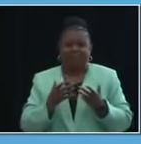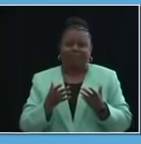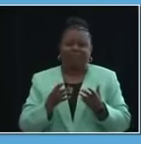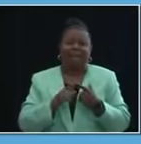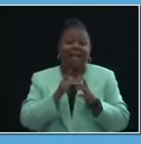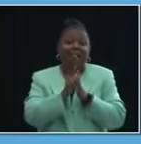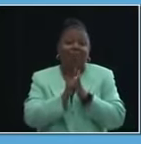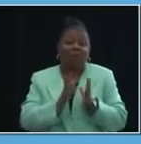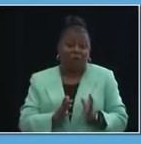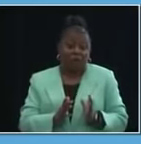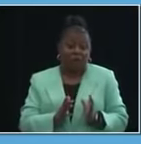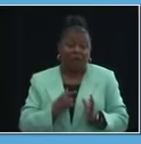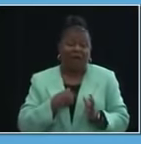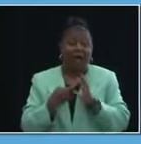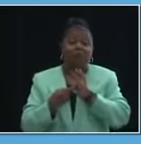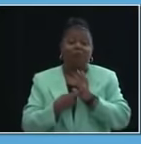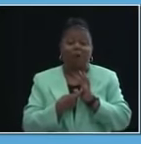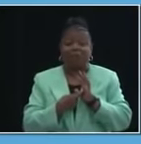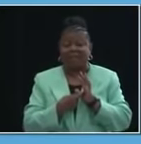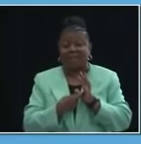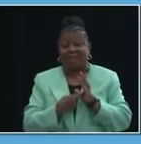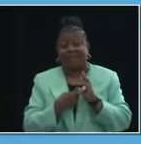as a lawyer, I represented